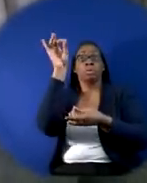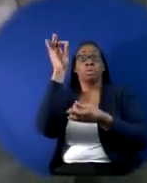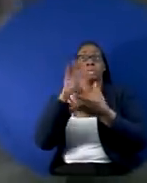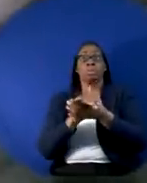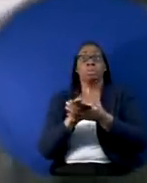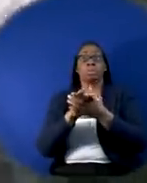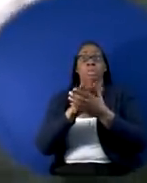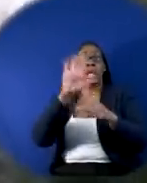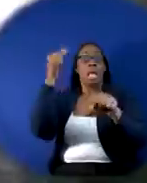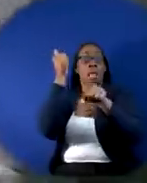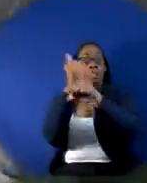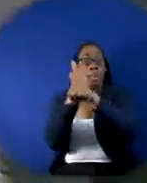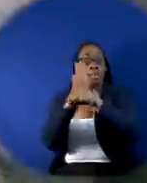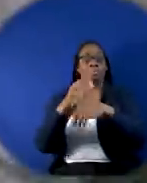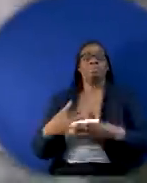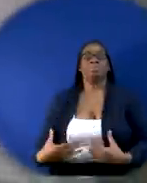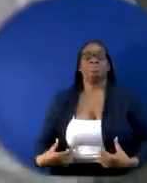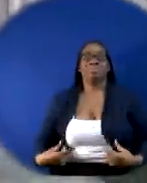Ghost. Amen.